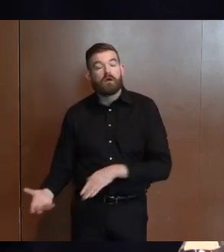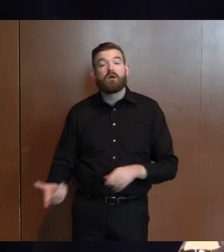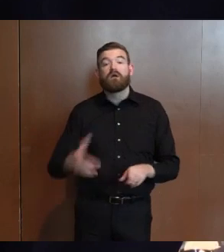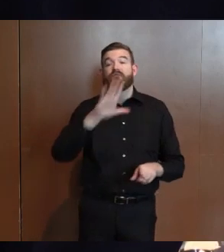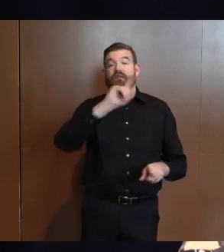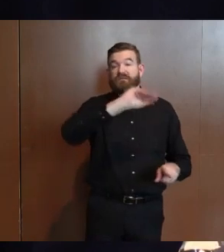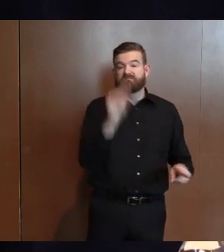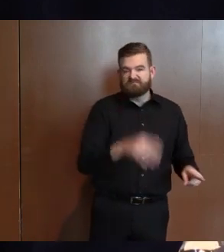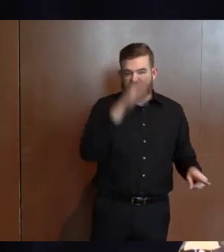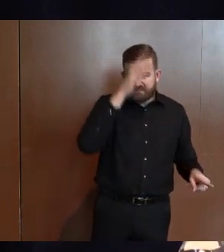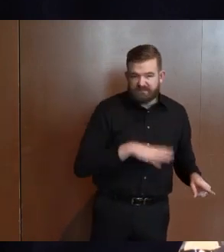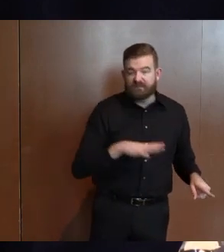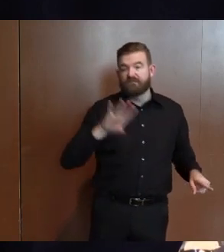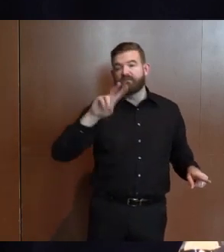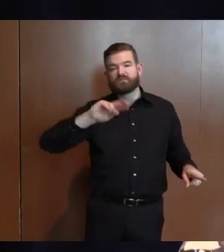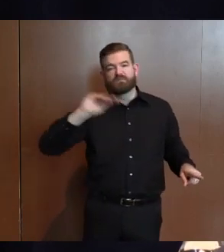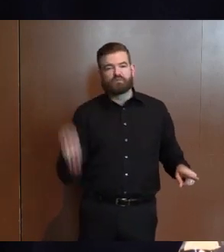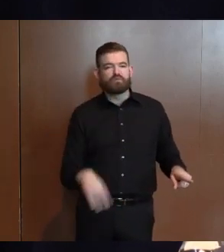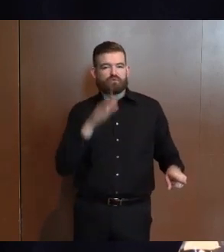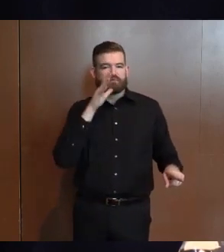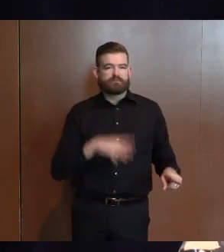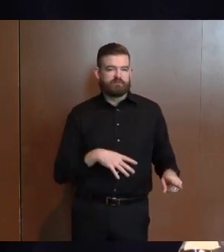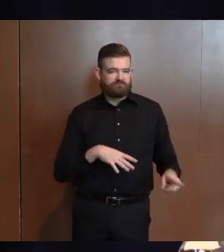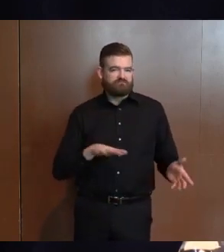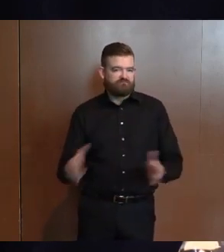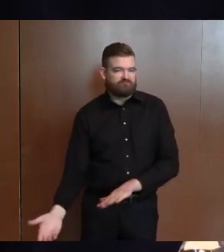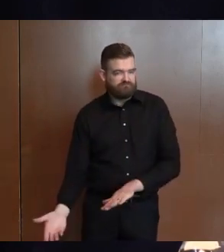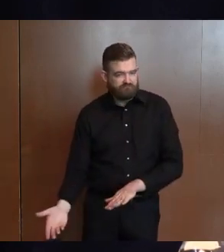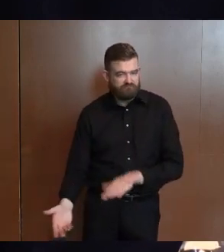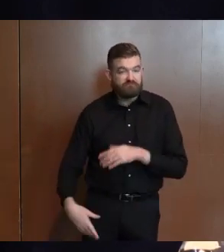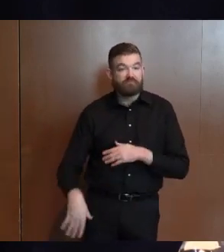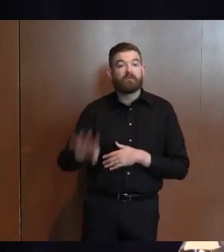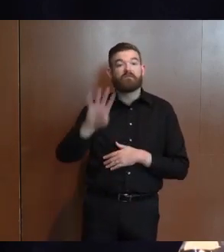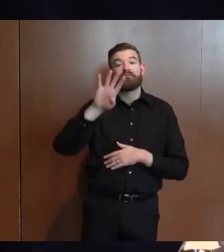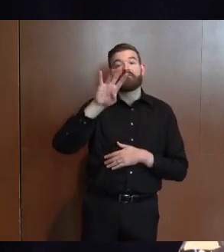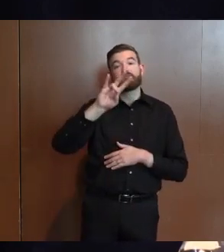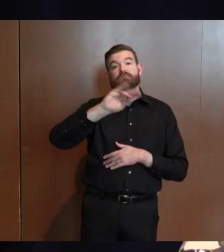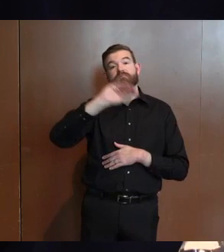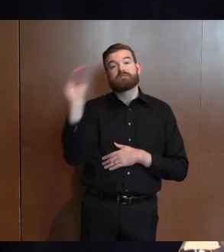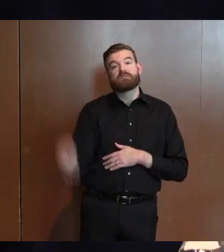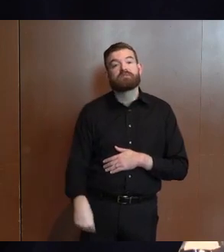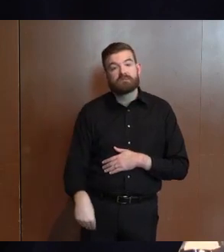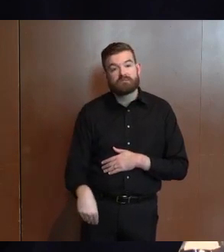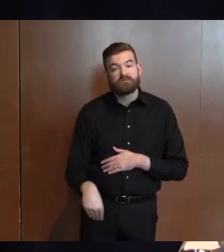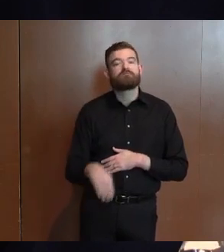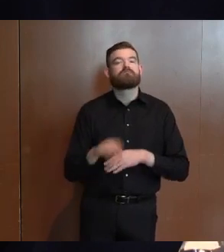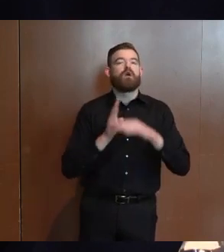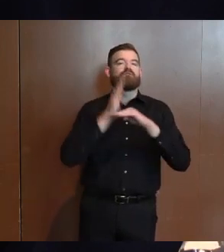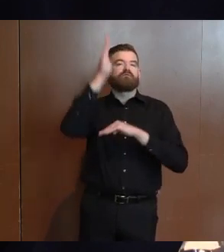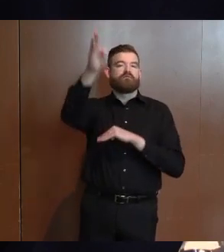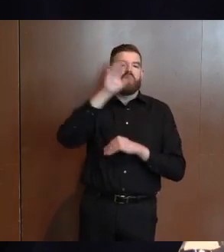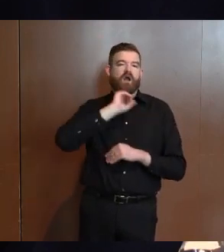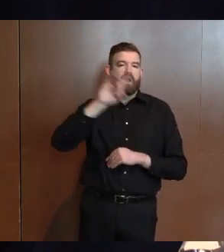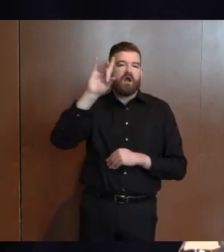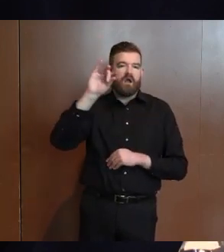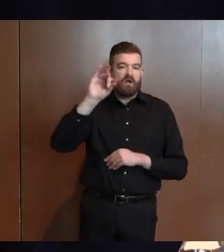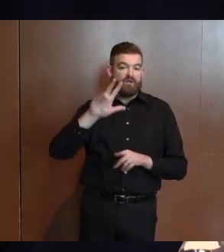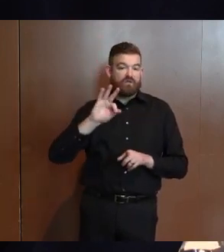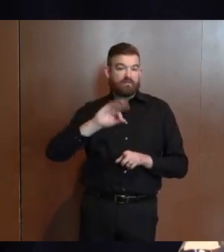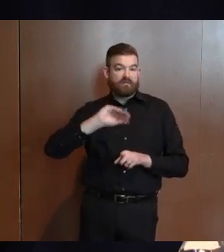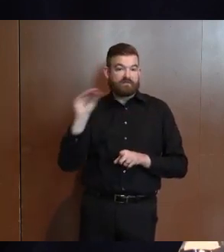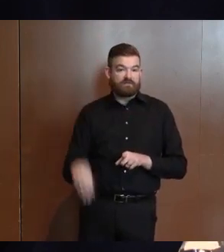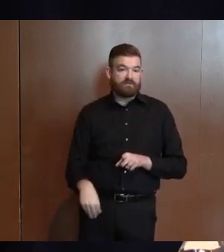42% female, 47% are over the age of 80, with 39% of that